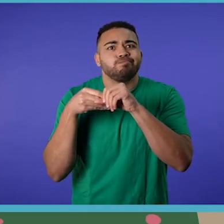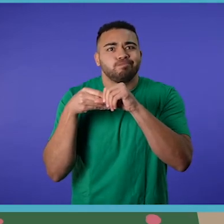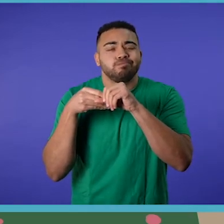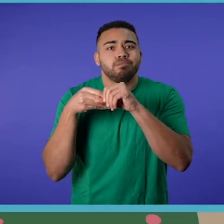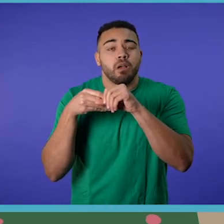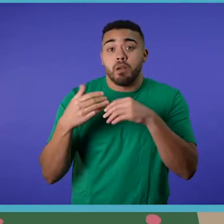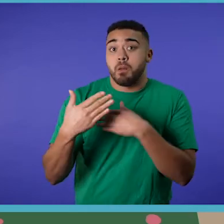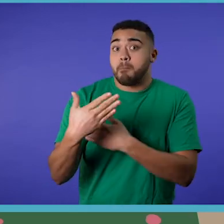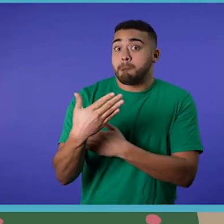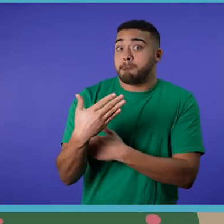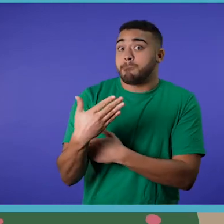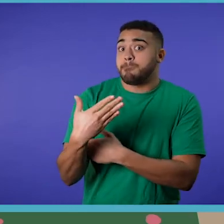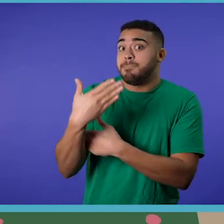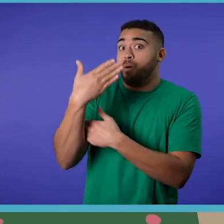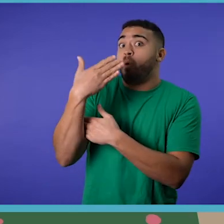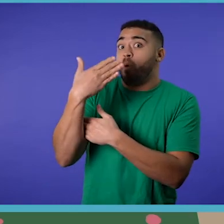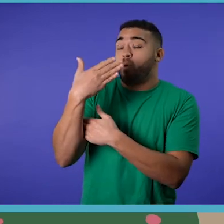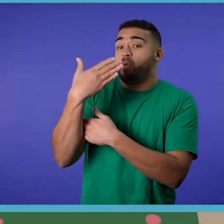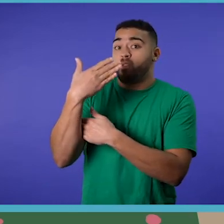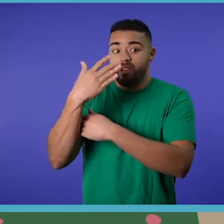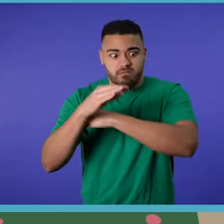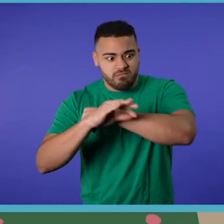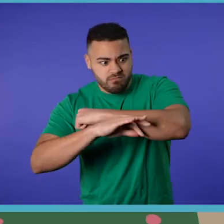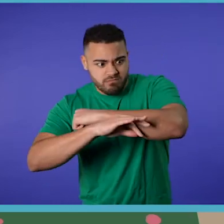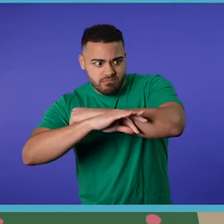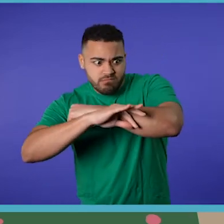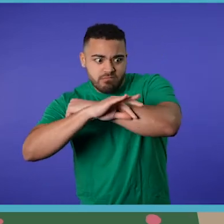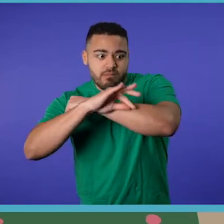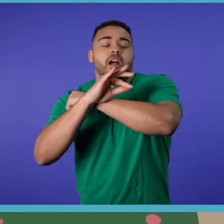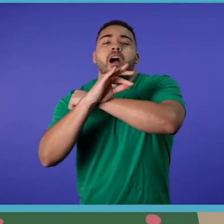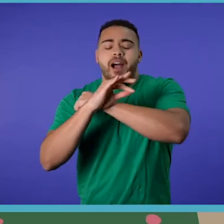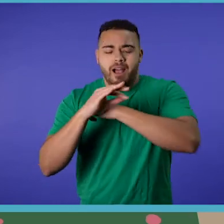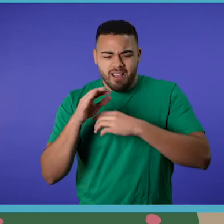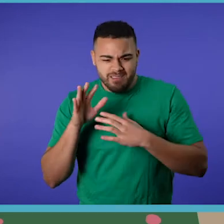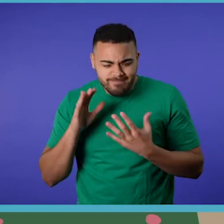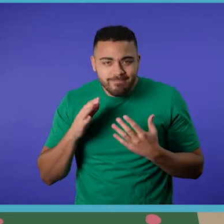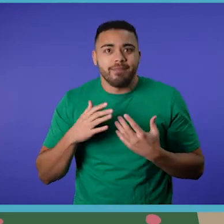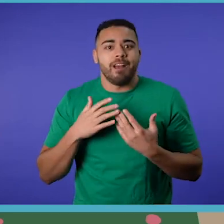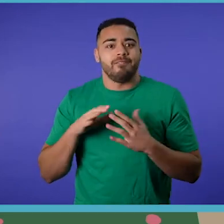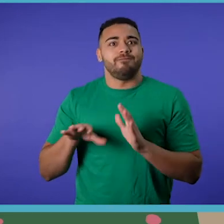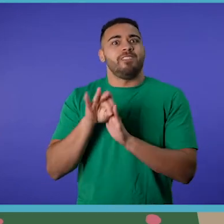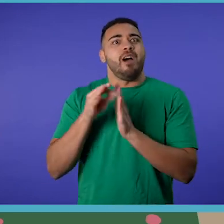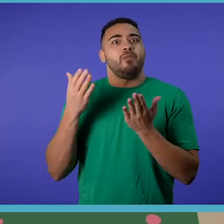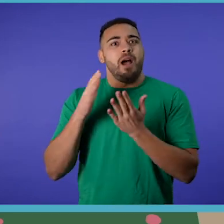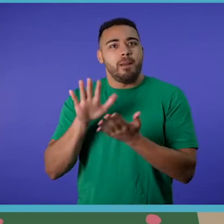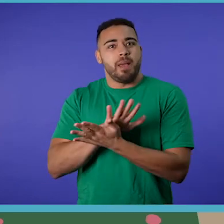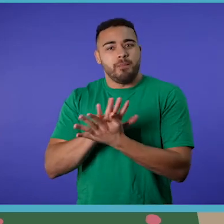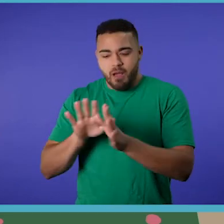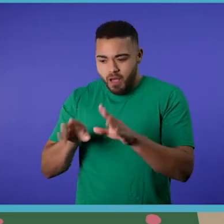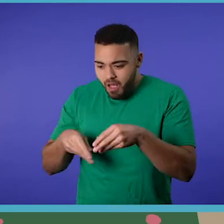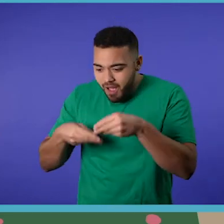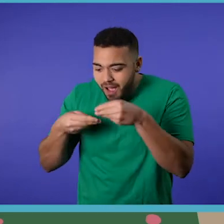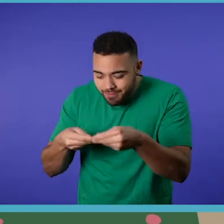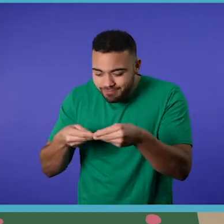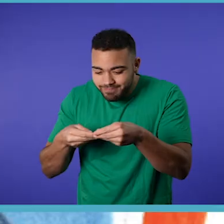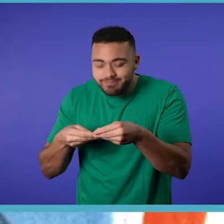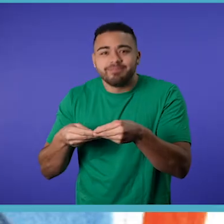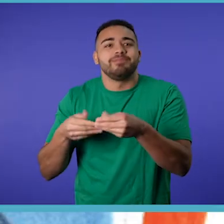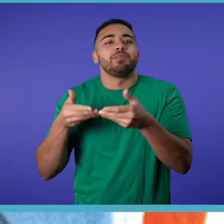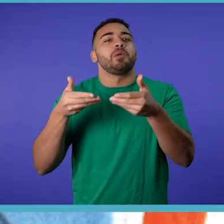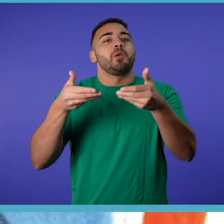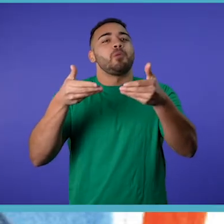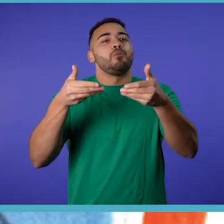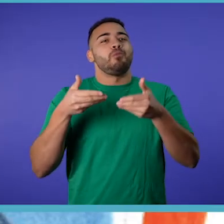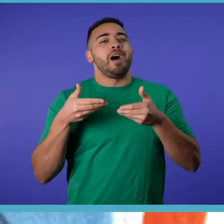Then, in the morning, before his eyes, he found a very special surprise. Look, there's a note.